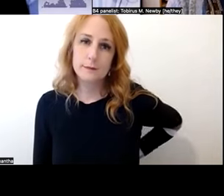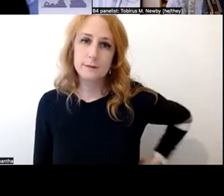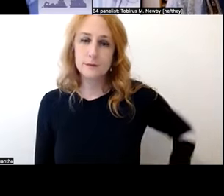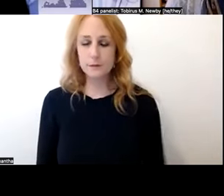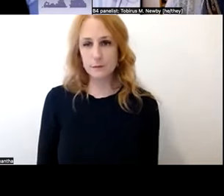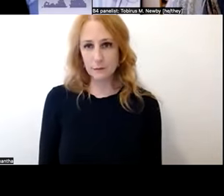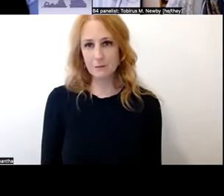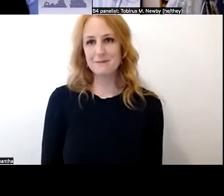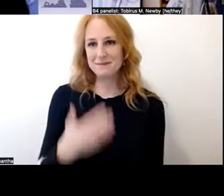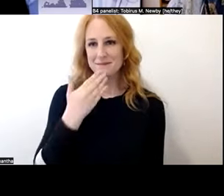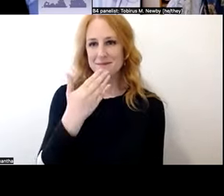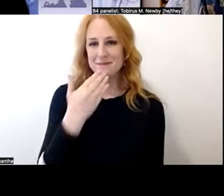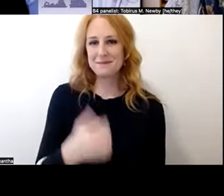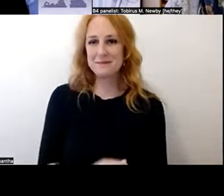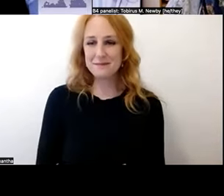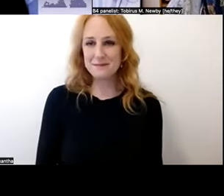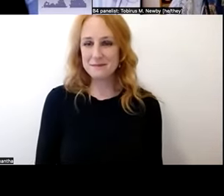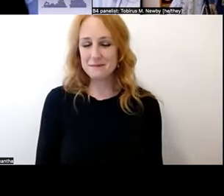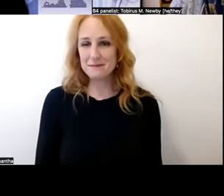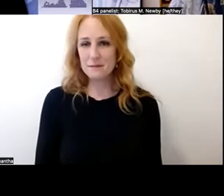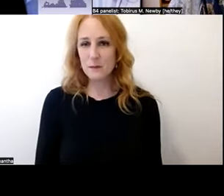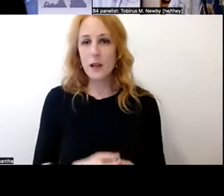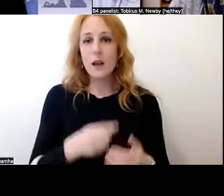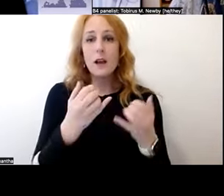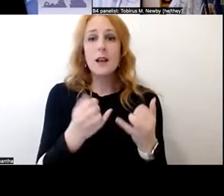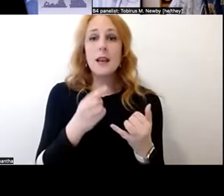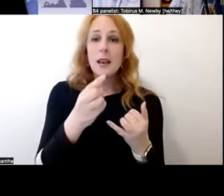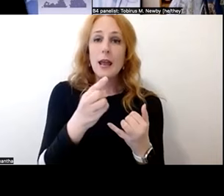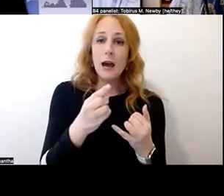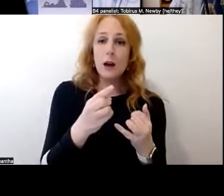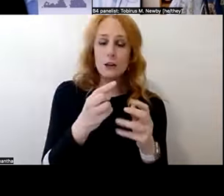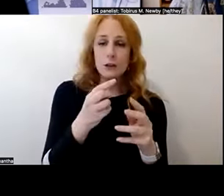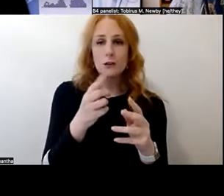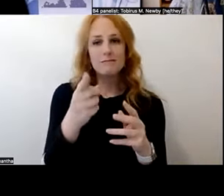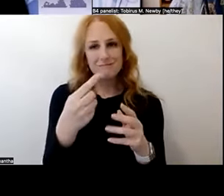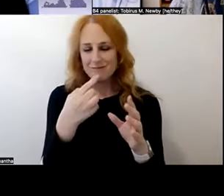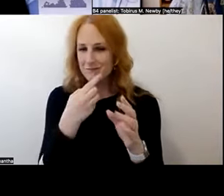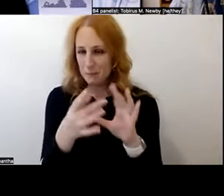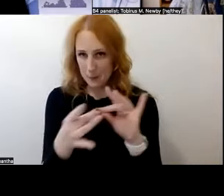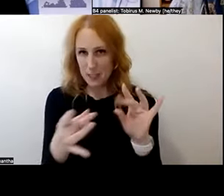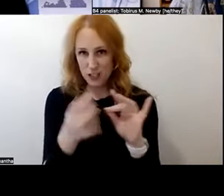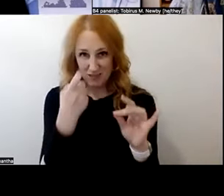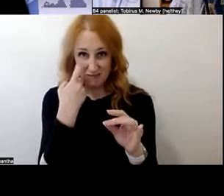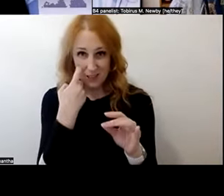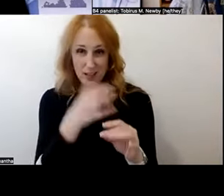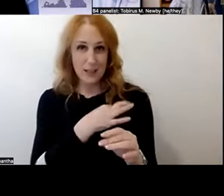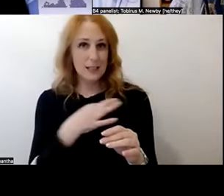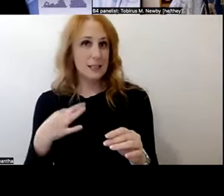Thank you, Lucy. As you identified how staff plays such an important role,